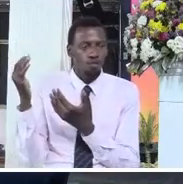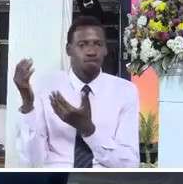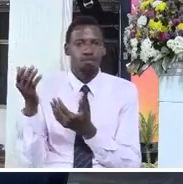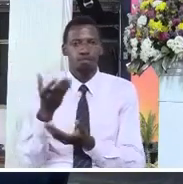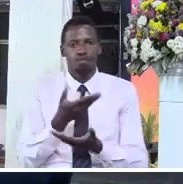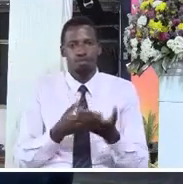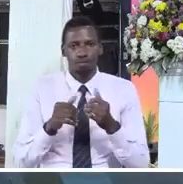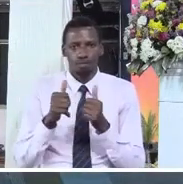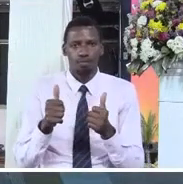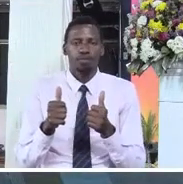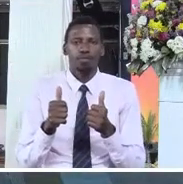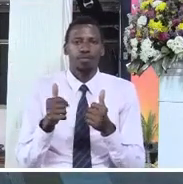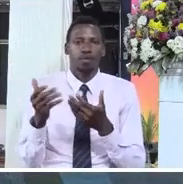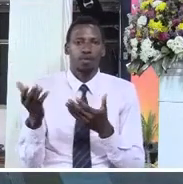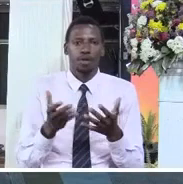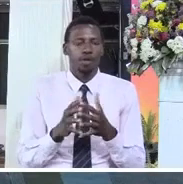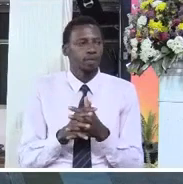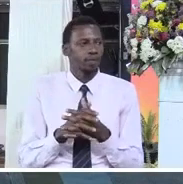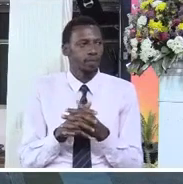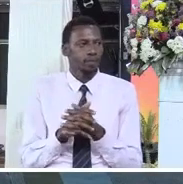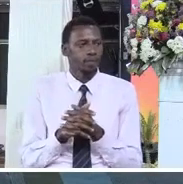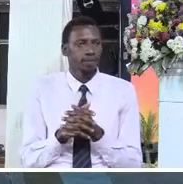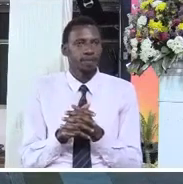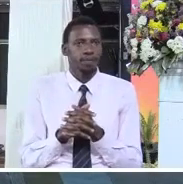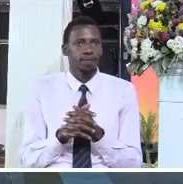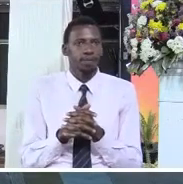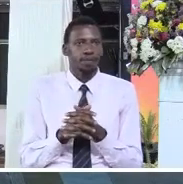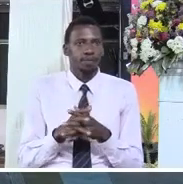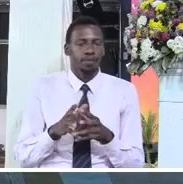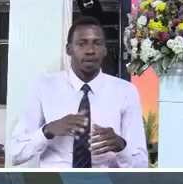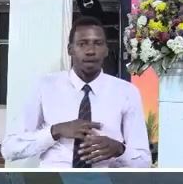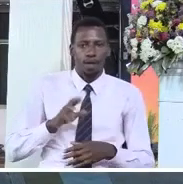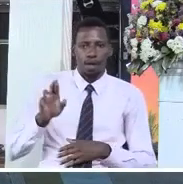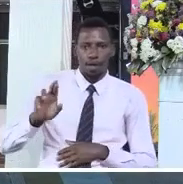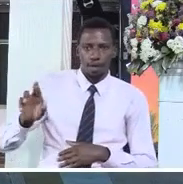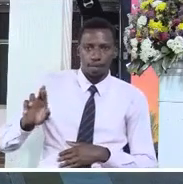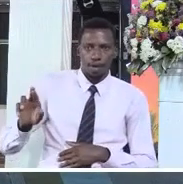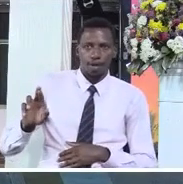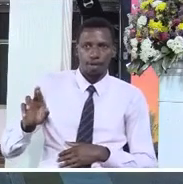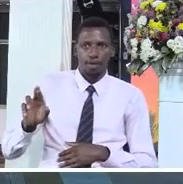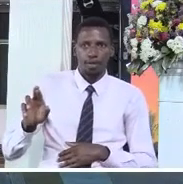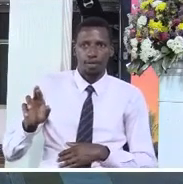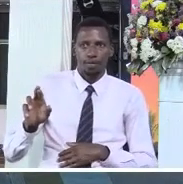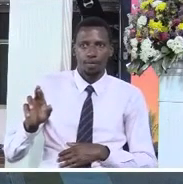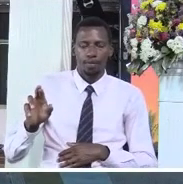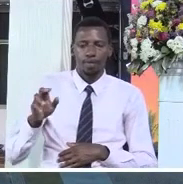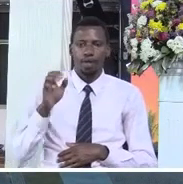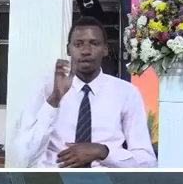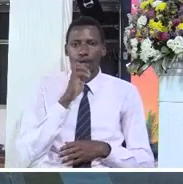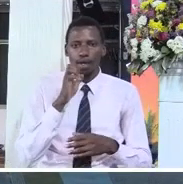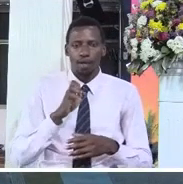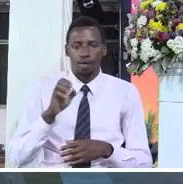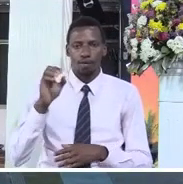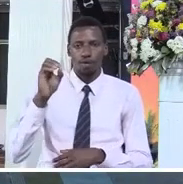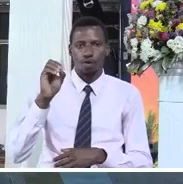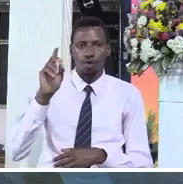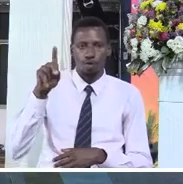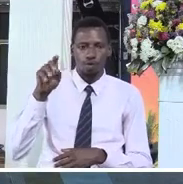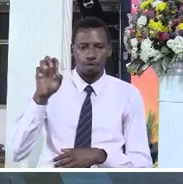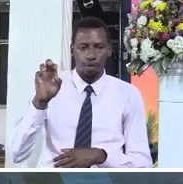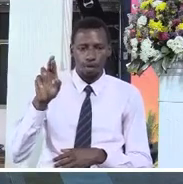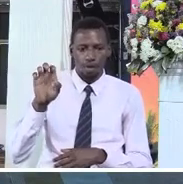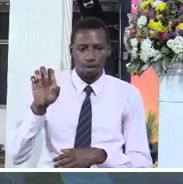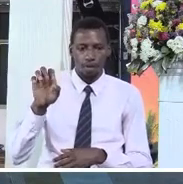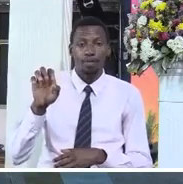Welcome. On my right is probably known to many, Elder Opere Nyaroya.